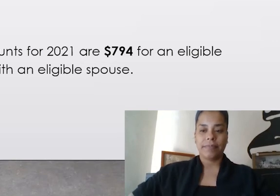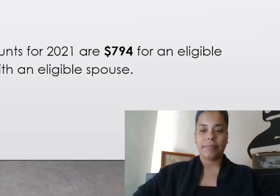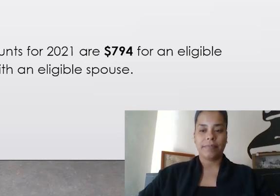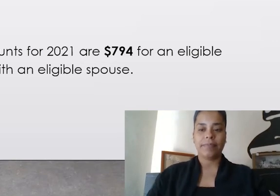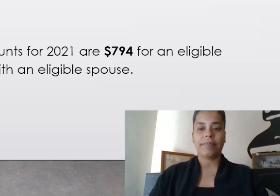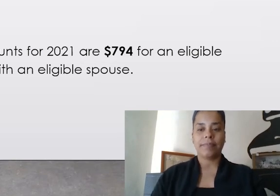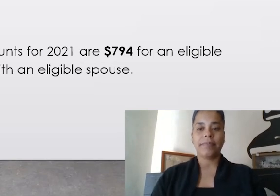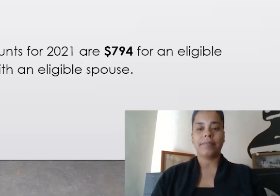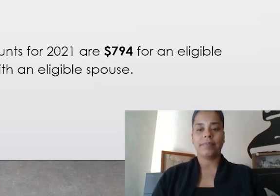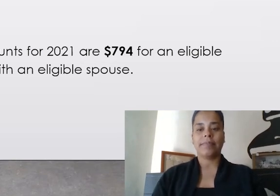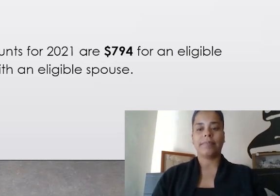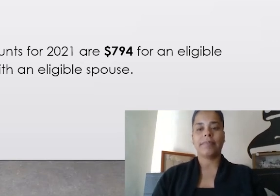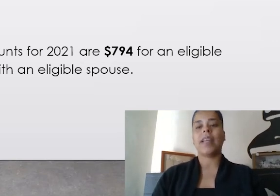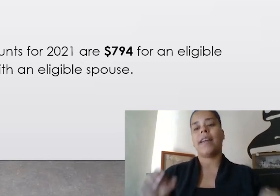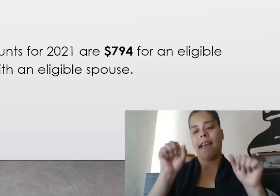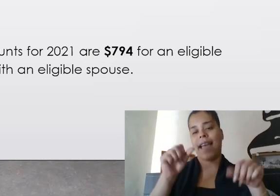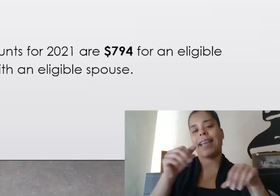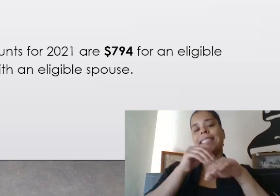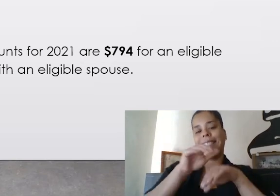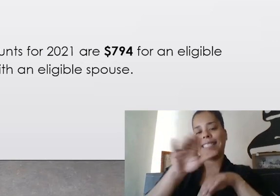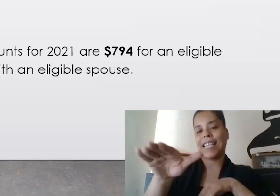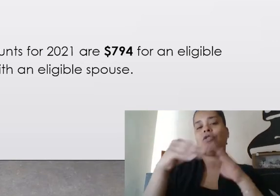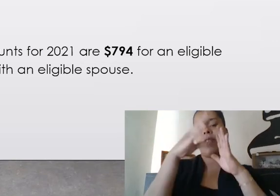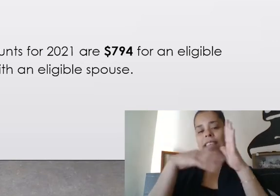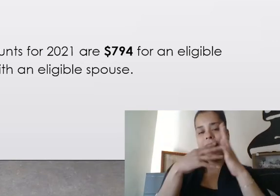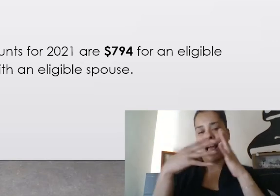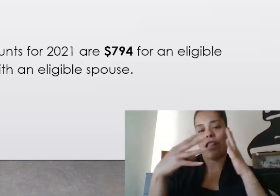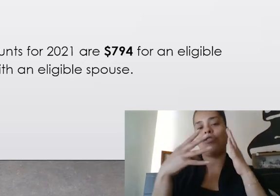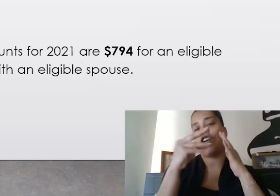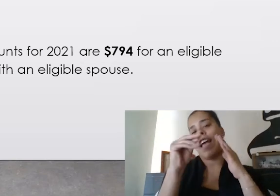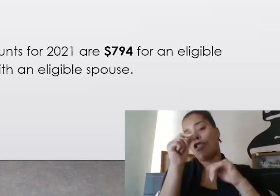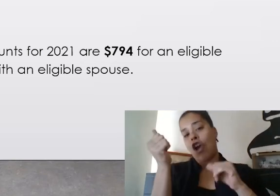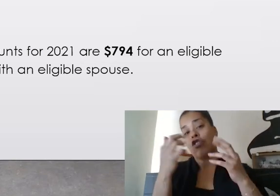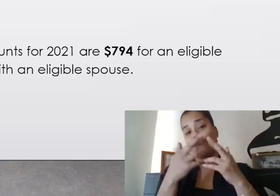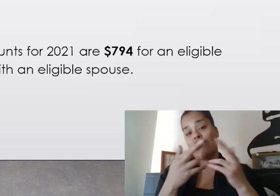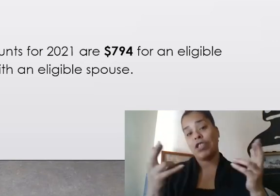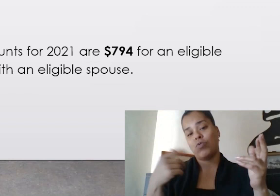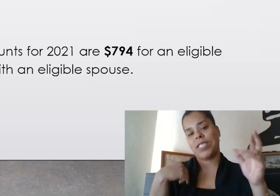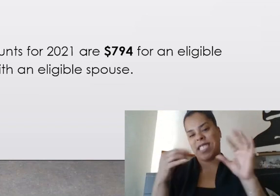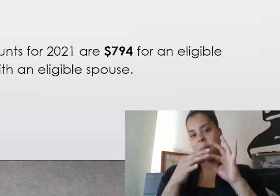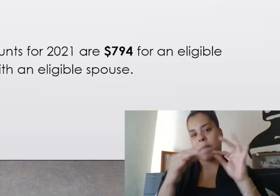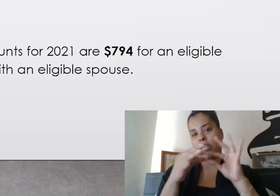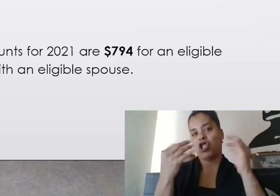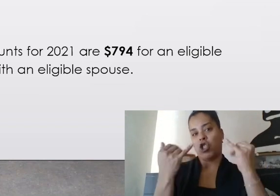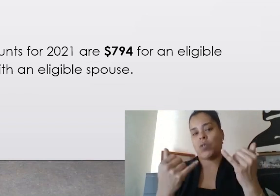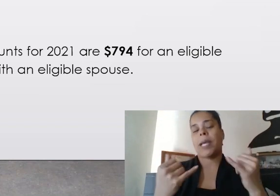the calendar and all the other resources that I'm mentioning today. You'll have that as well.